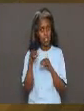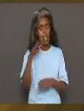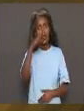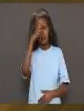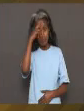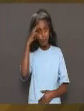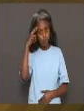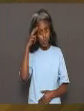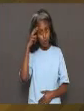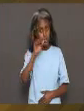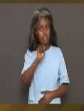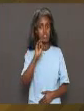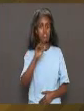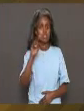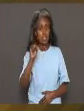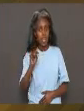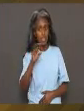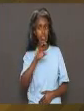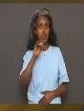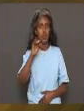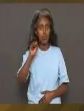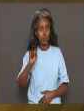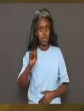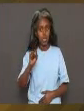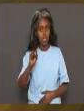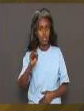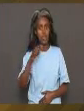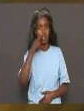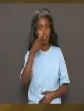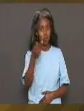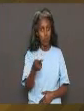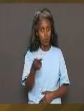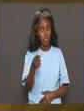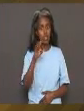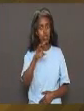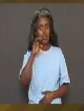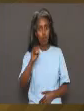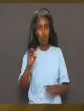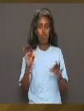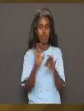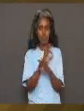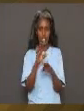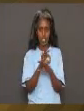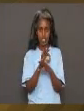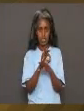because sine and cosine are called cofunctions.